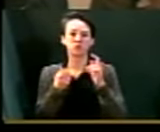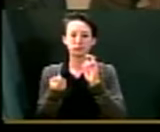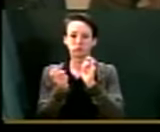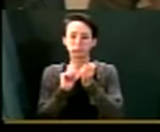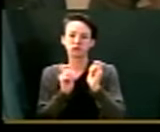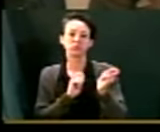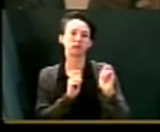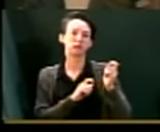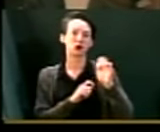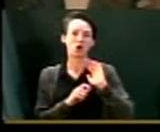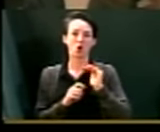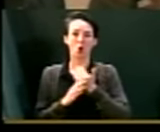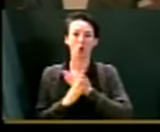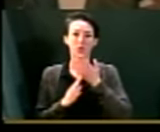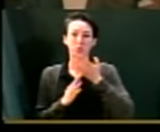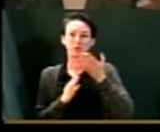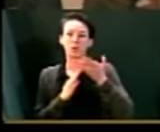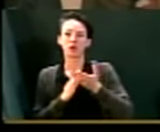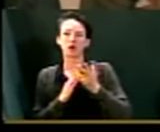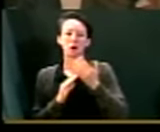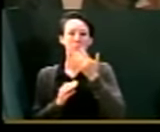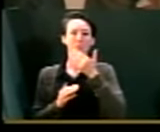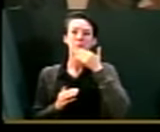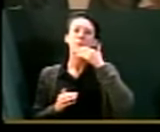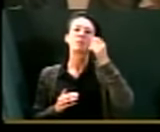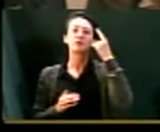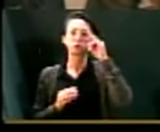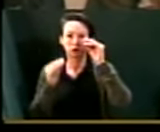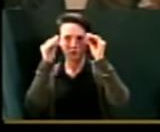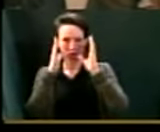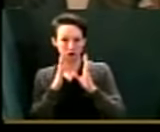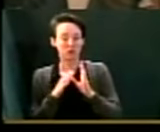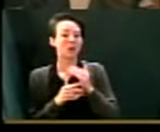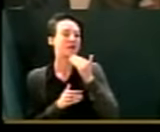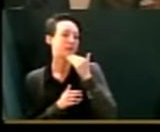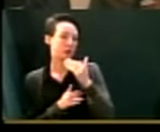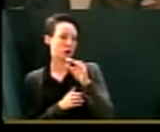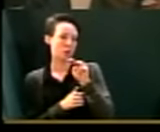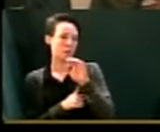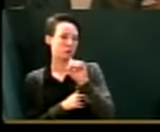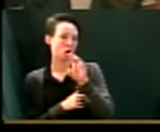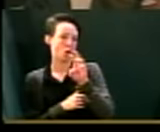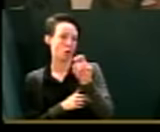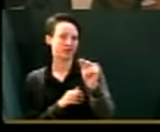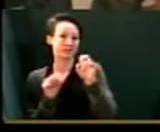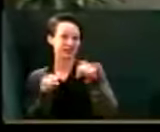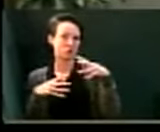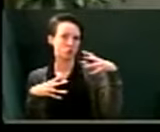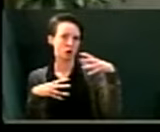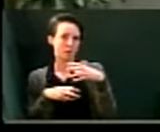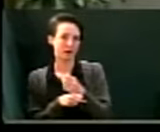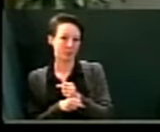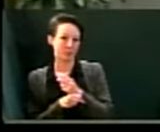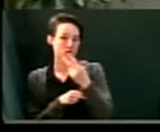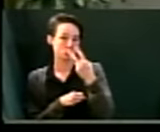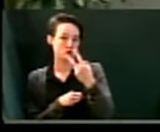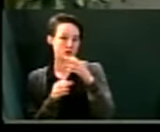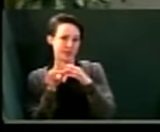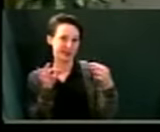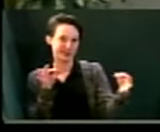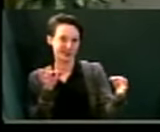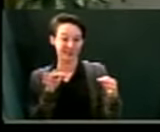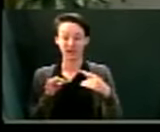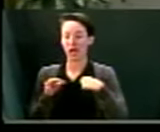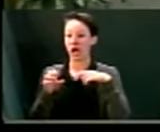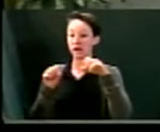better fit what is best for our teachers. That's okay, thank you. Ms. Owen, can you wrap us up here in two sentences? I